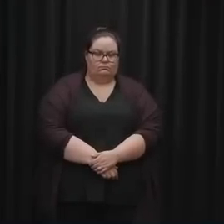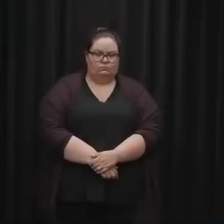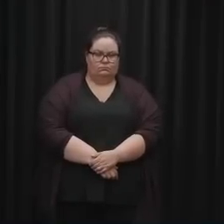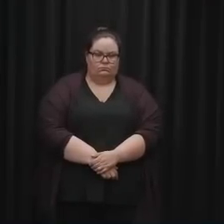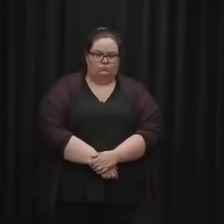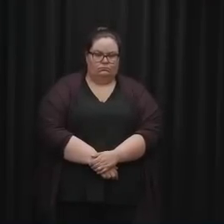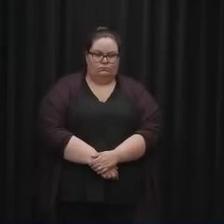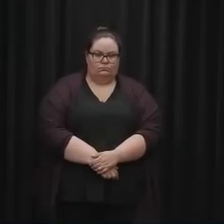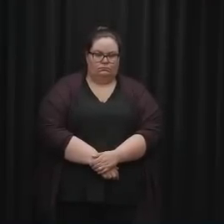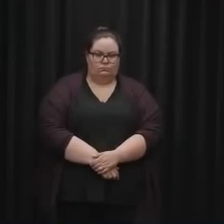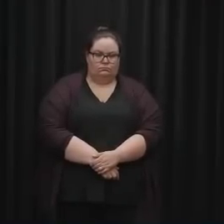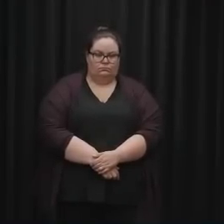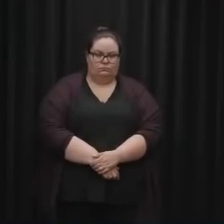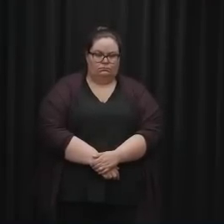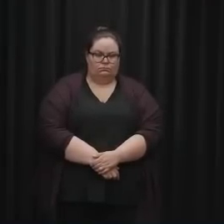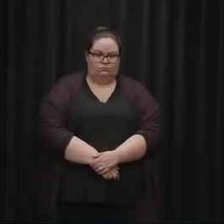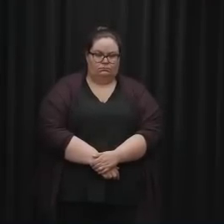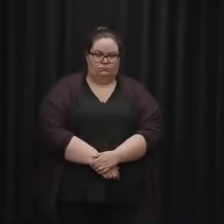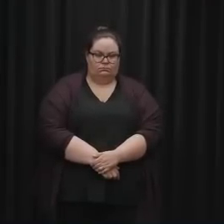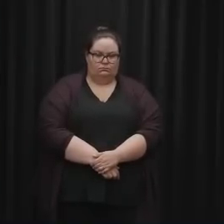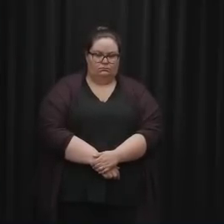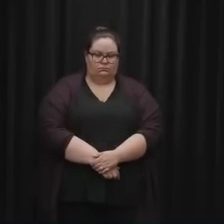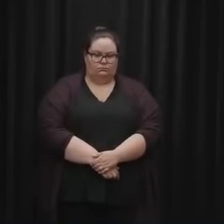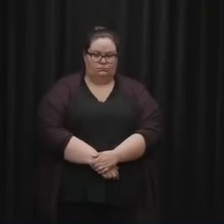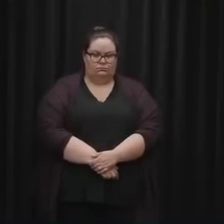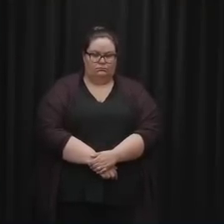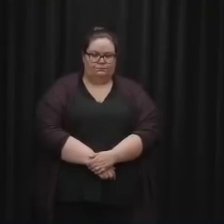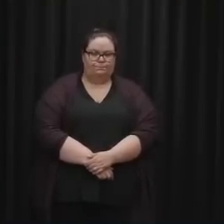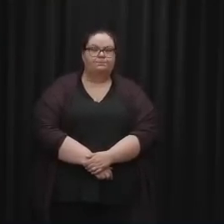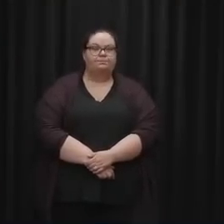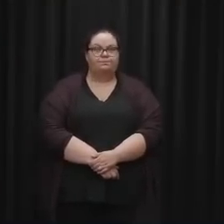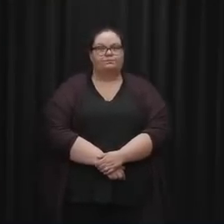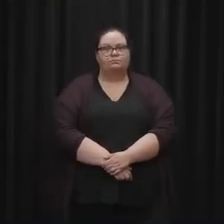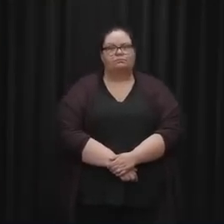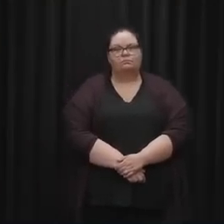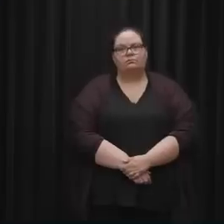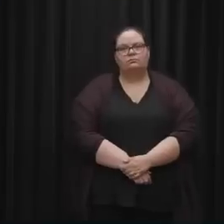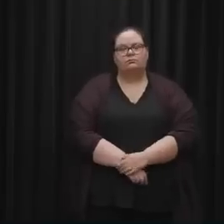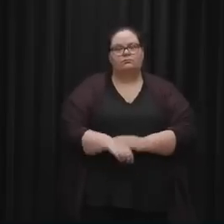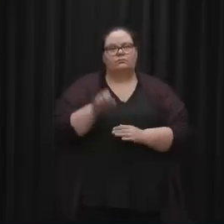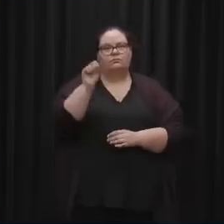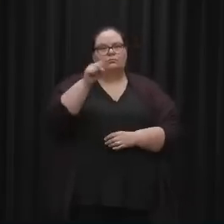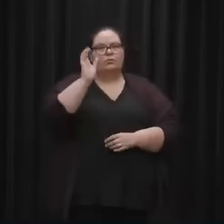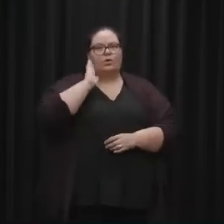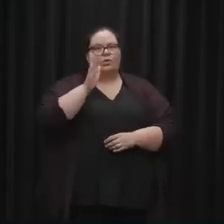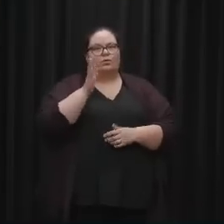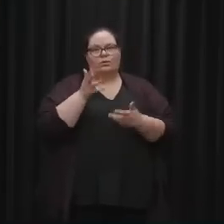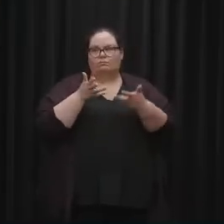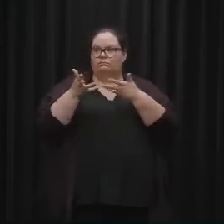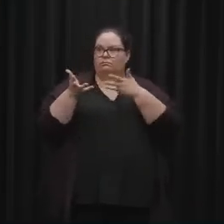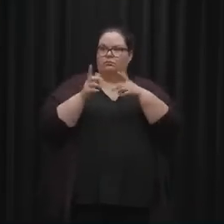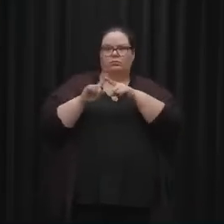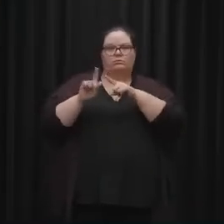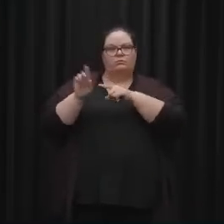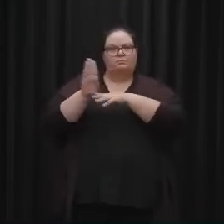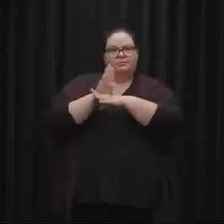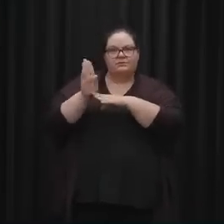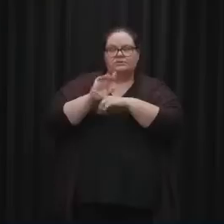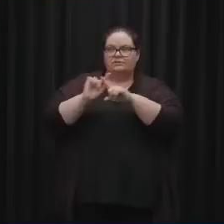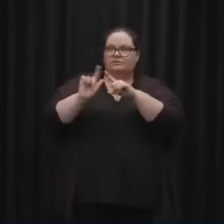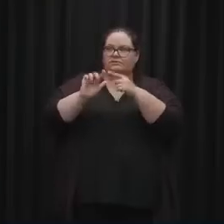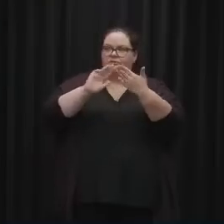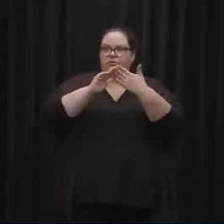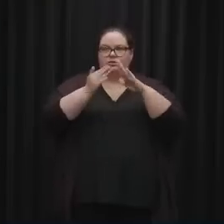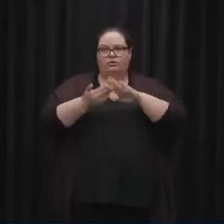exercise more surveillance to make sure that people do wear masks? Yes, we will be doing that. We'll be working with the different businesses and